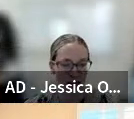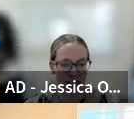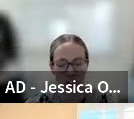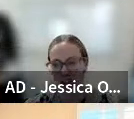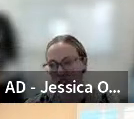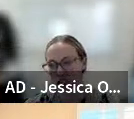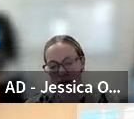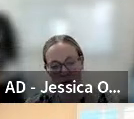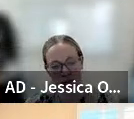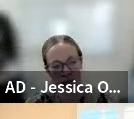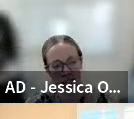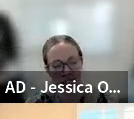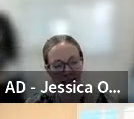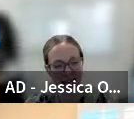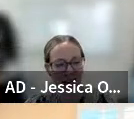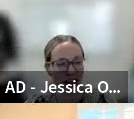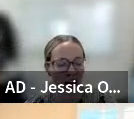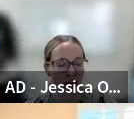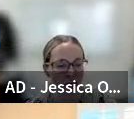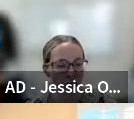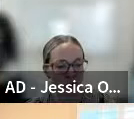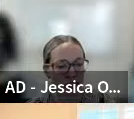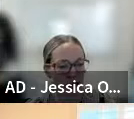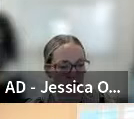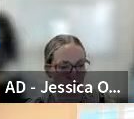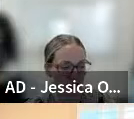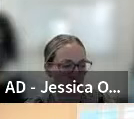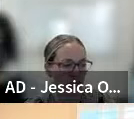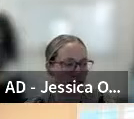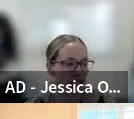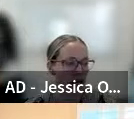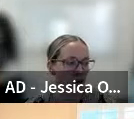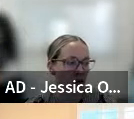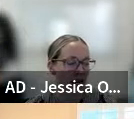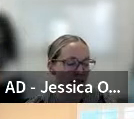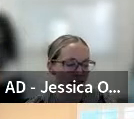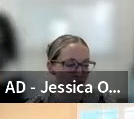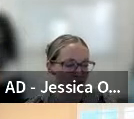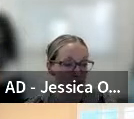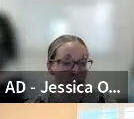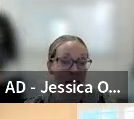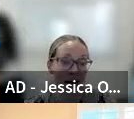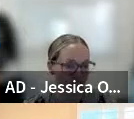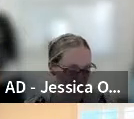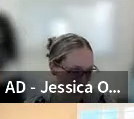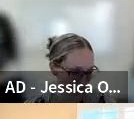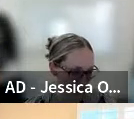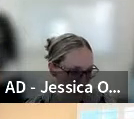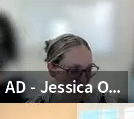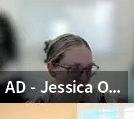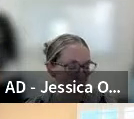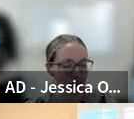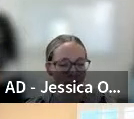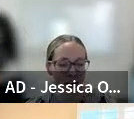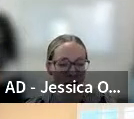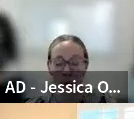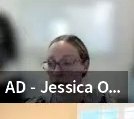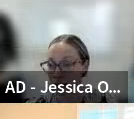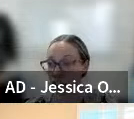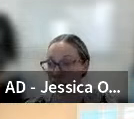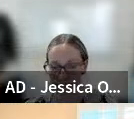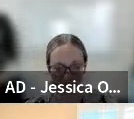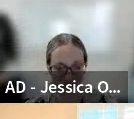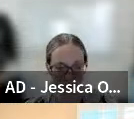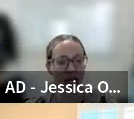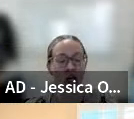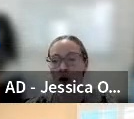check and wanted to just share it with you today. Through those different rotations, we had 11 people love the idea. We had 5 people